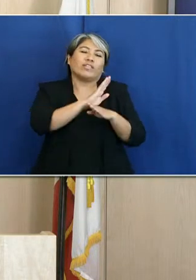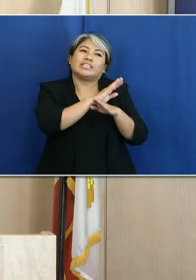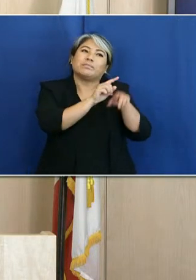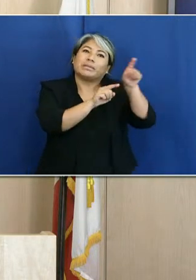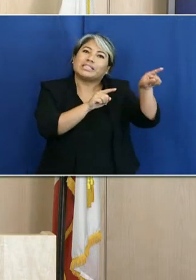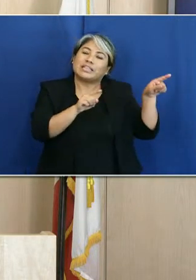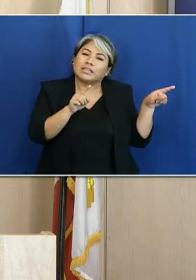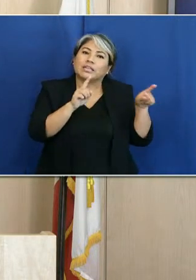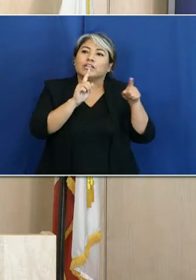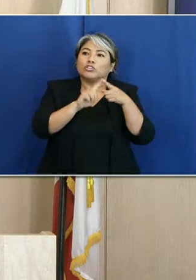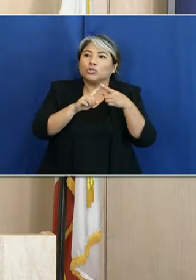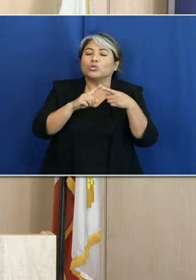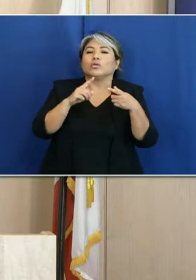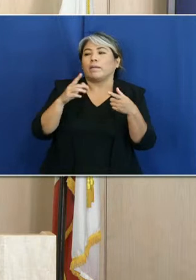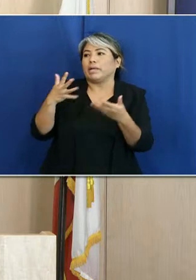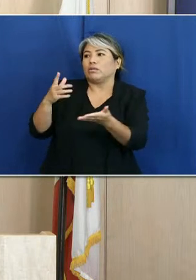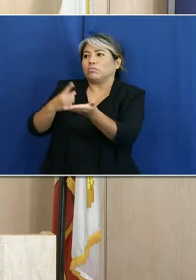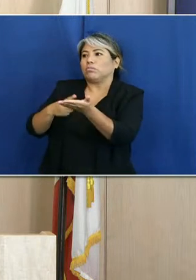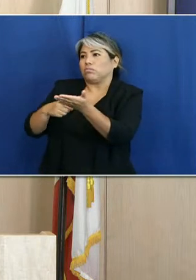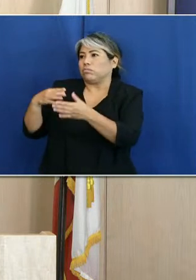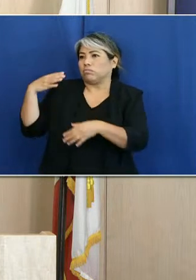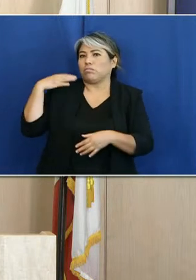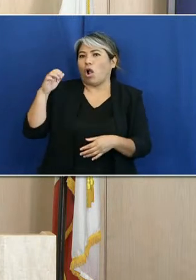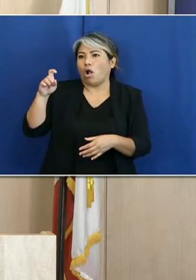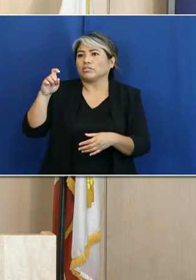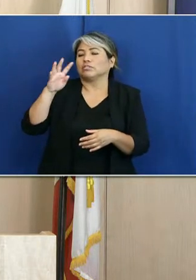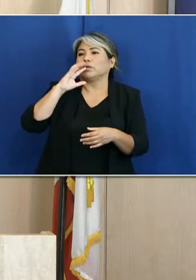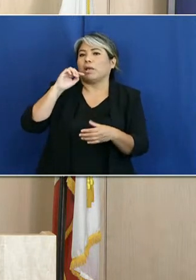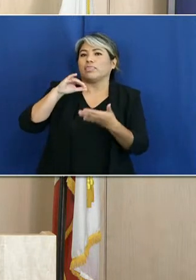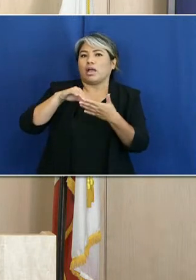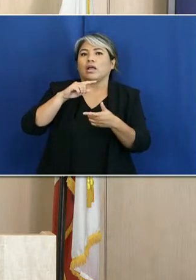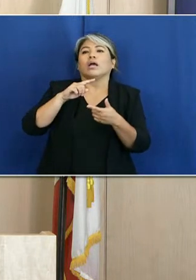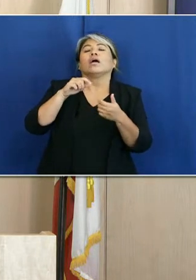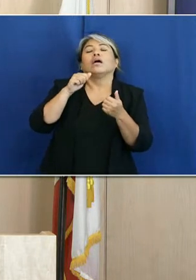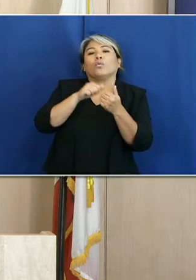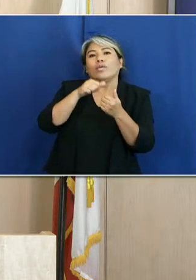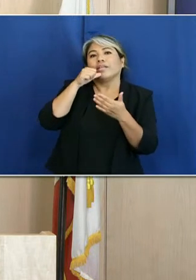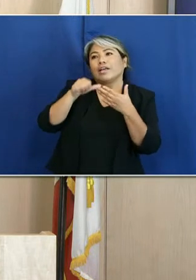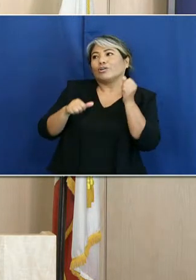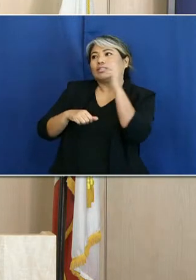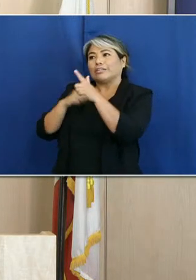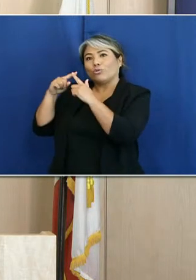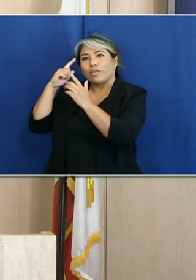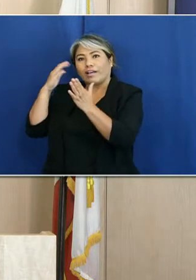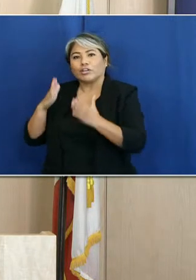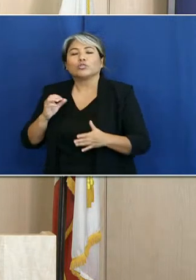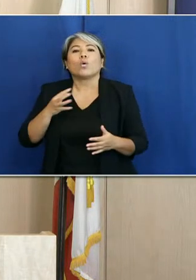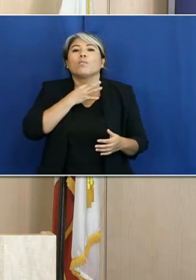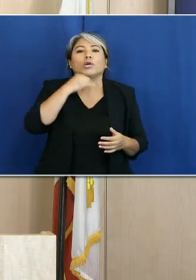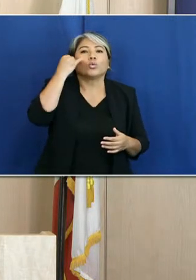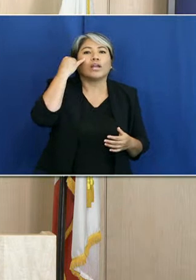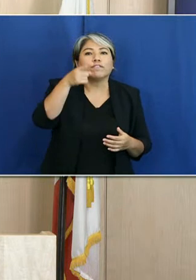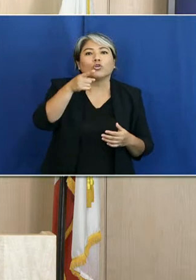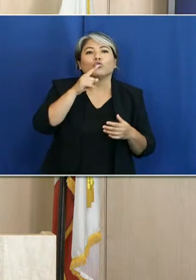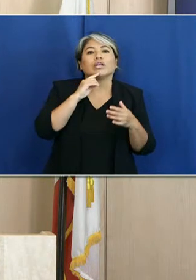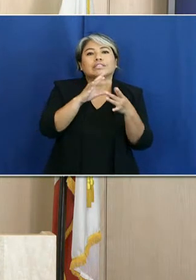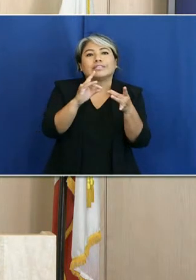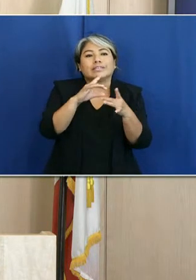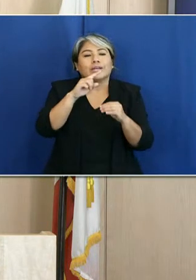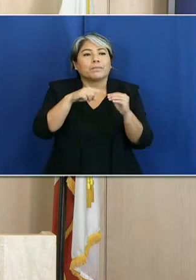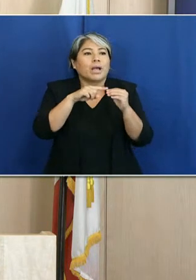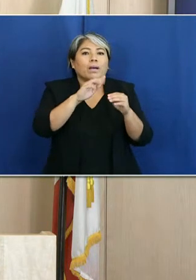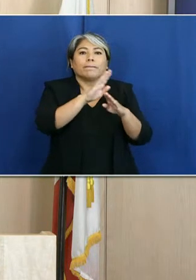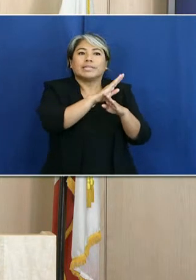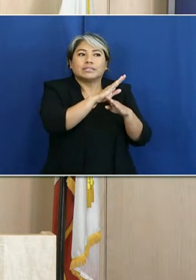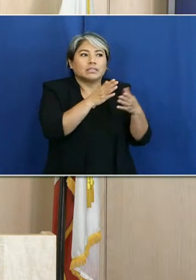businesses. Supervisor Cox touched on this with the letter that he sent to the governor. So I'm wondering if you could just kind of speak to those businesses